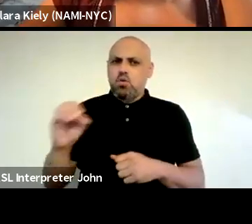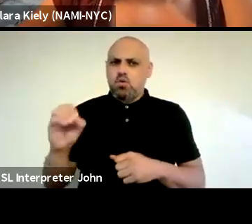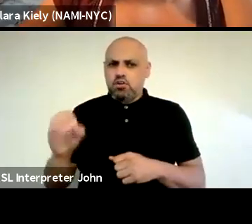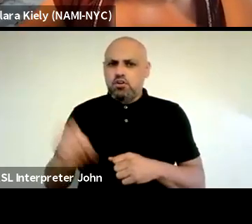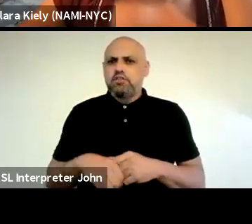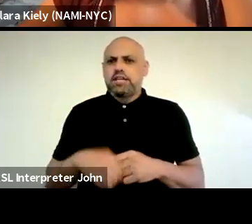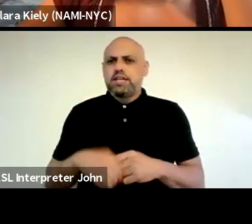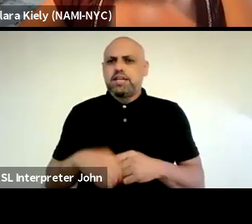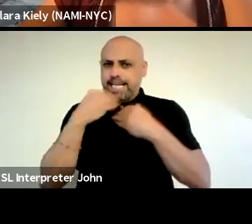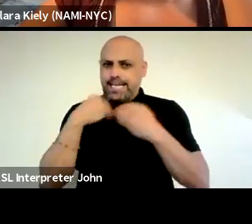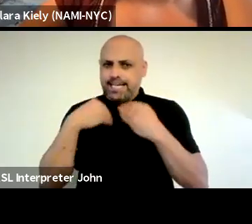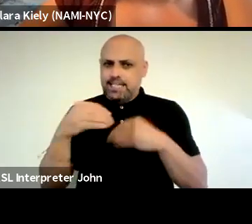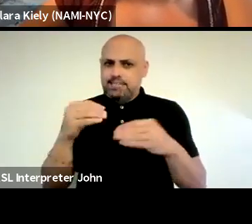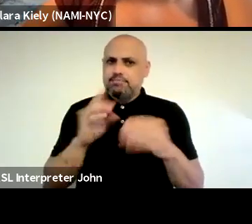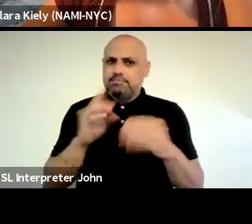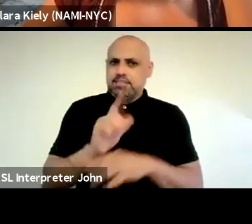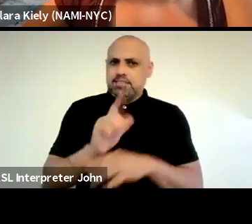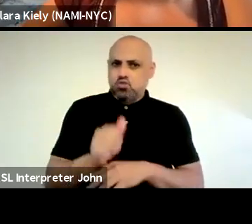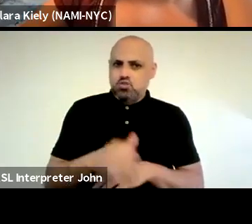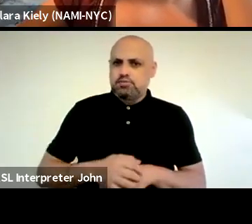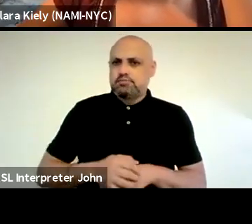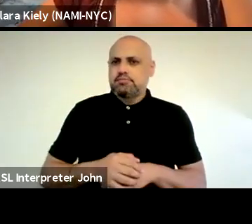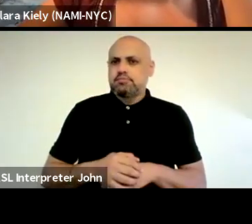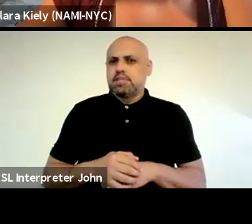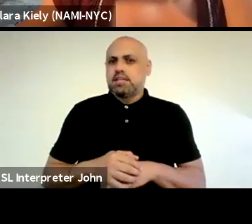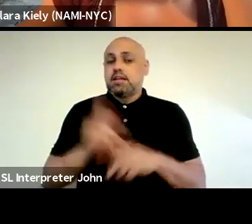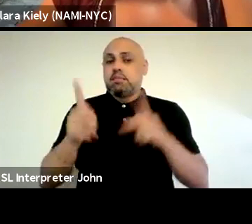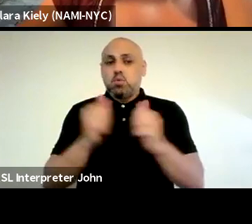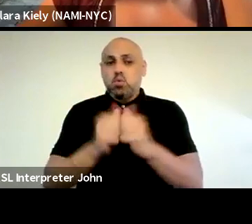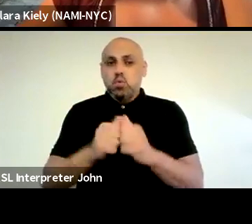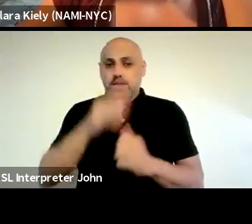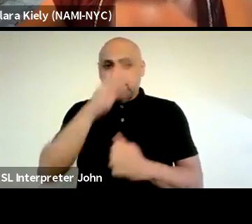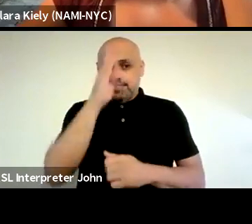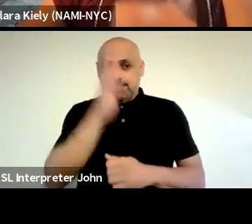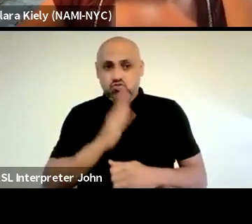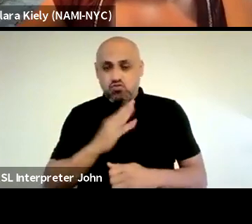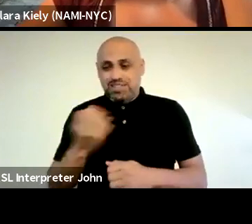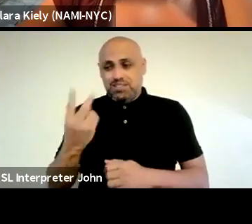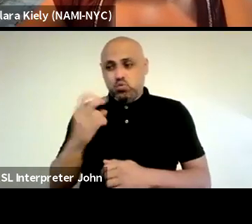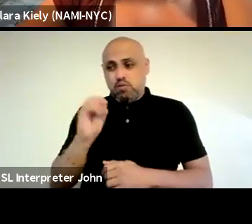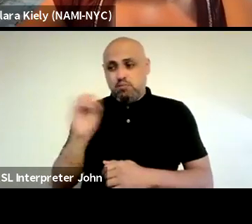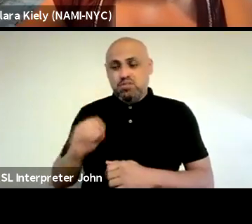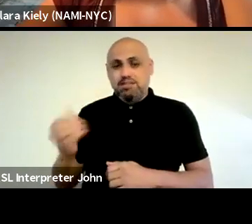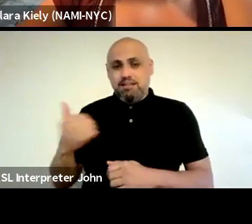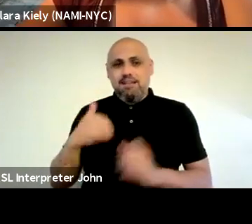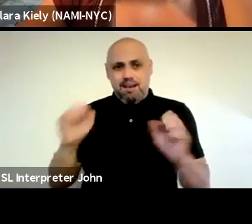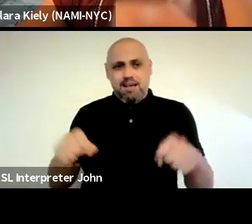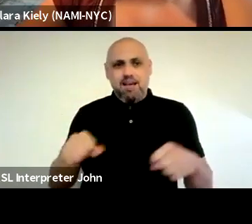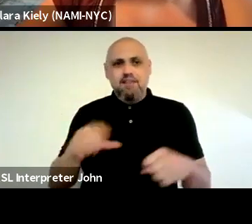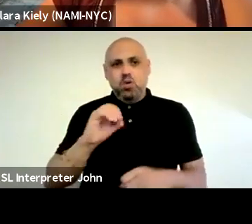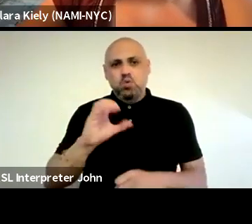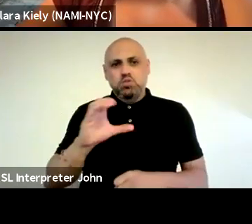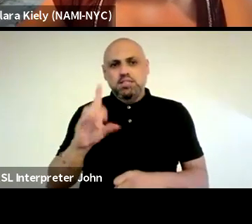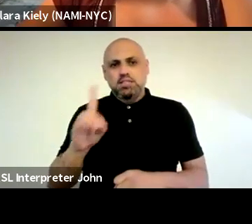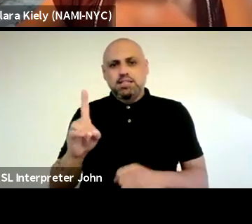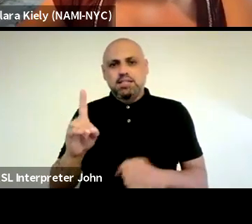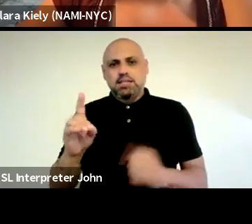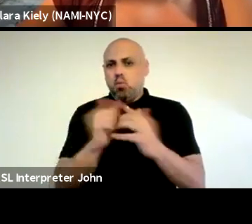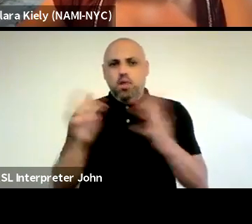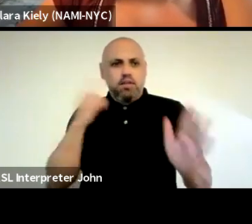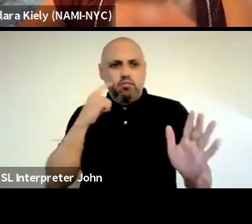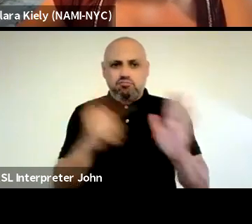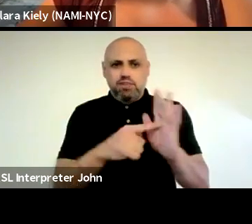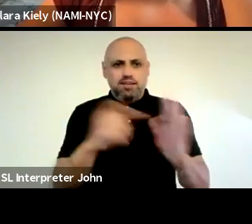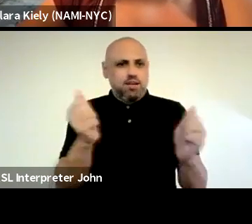disorders. In people with schizophrenia, 12% can have comorbid OCD. It's often unrecognized and untreated. In